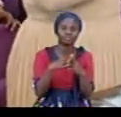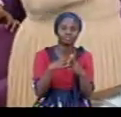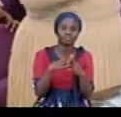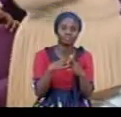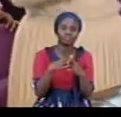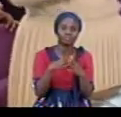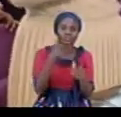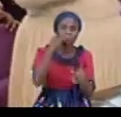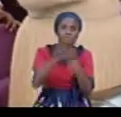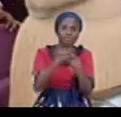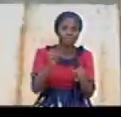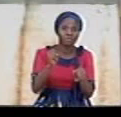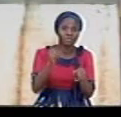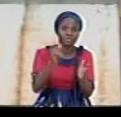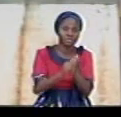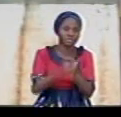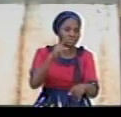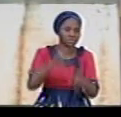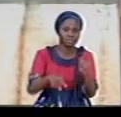Promises that cannot fail.